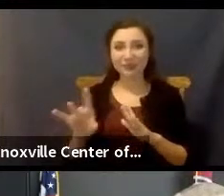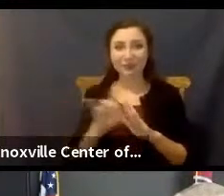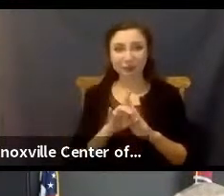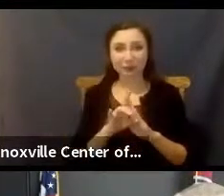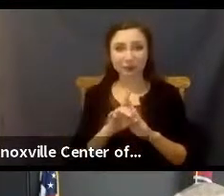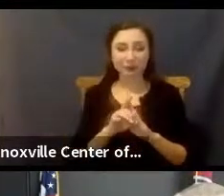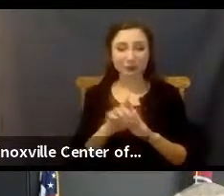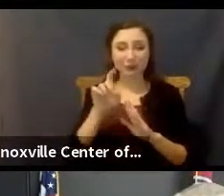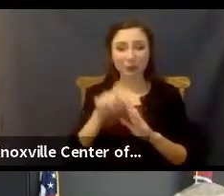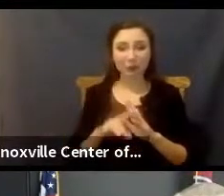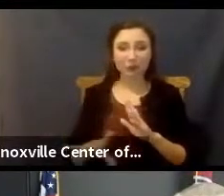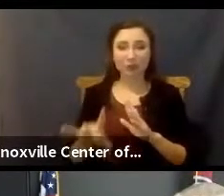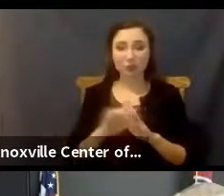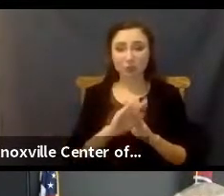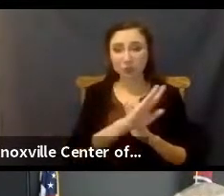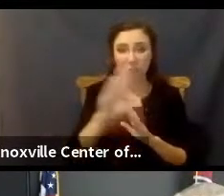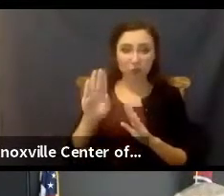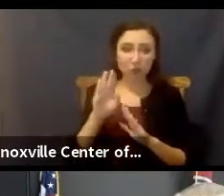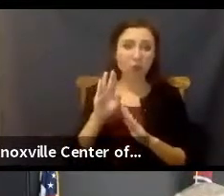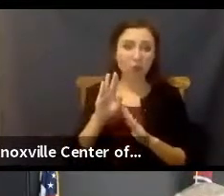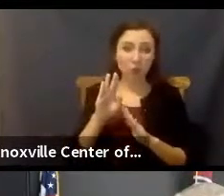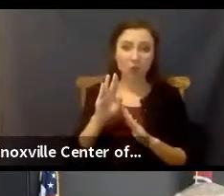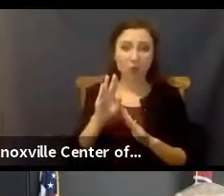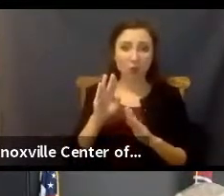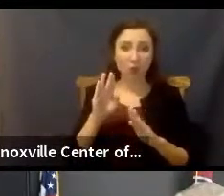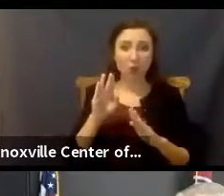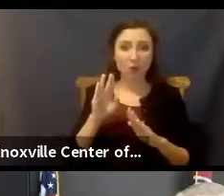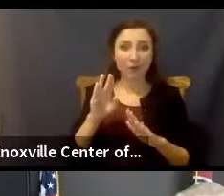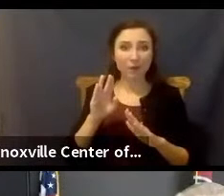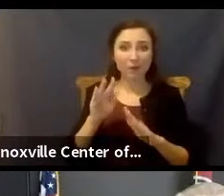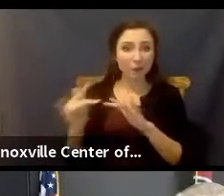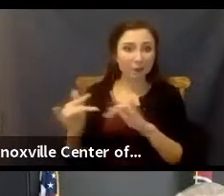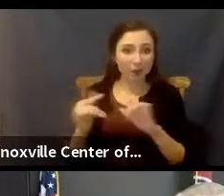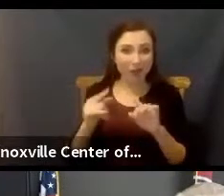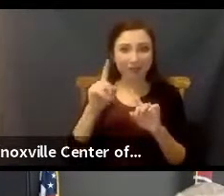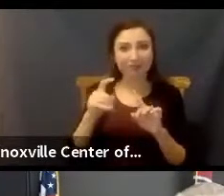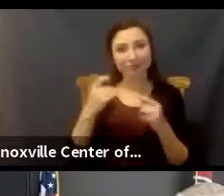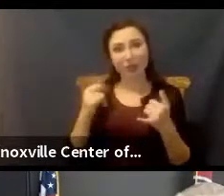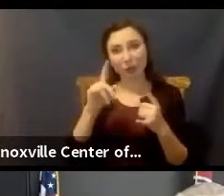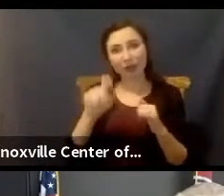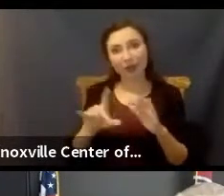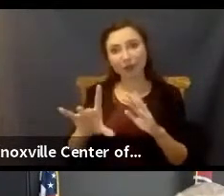you have to choose your battles. And right now we really have to choose our battles, to be quite frank.